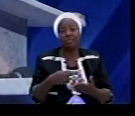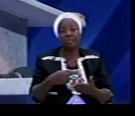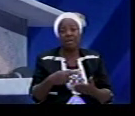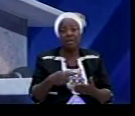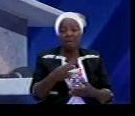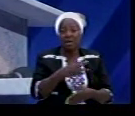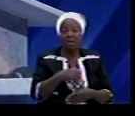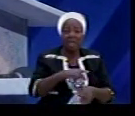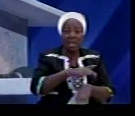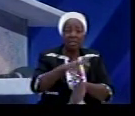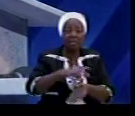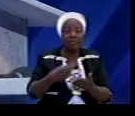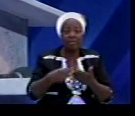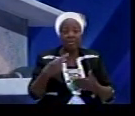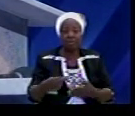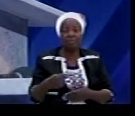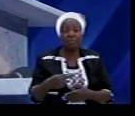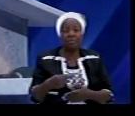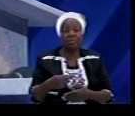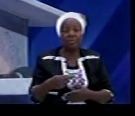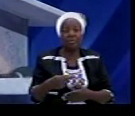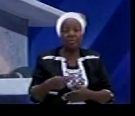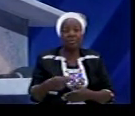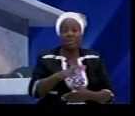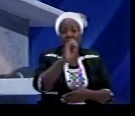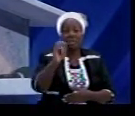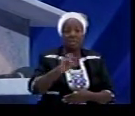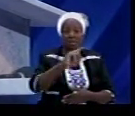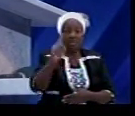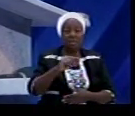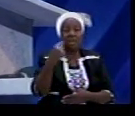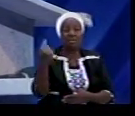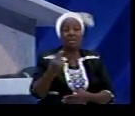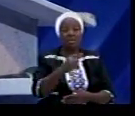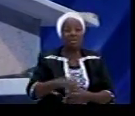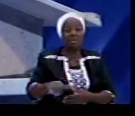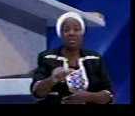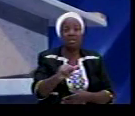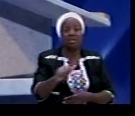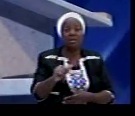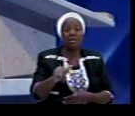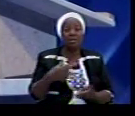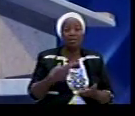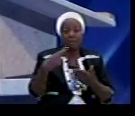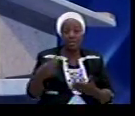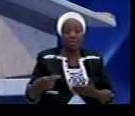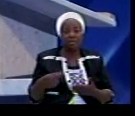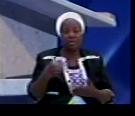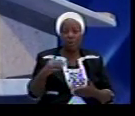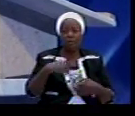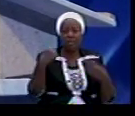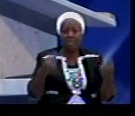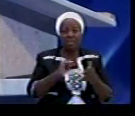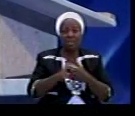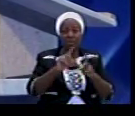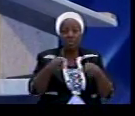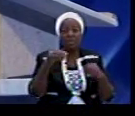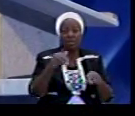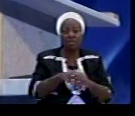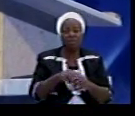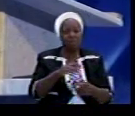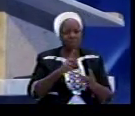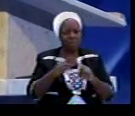earthly consequence, eternal consequence of the sins you were committing. He says,